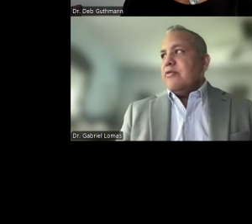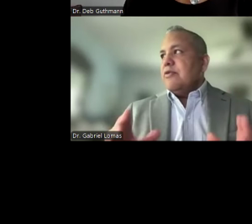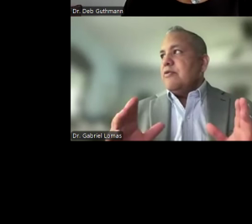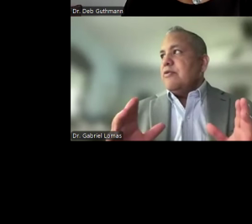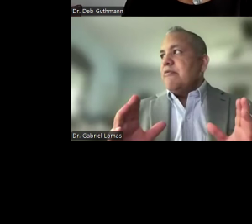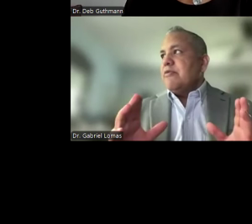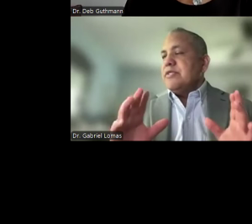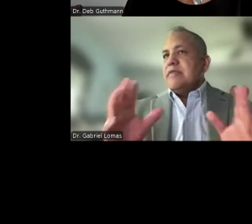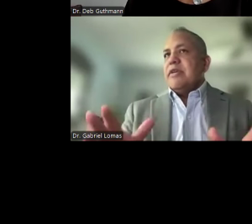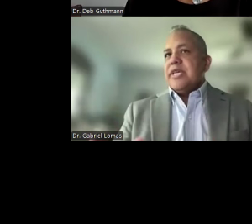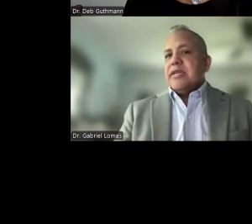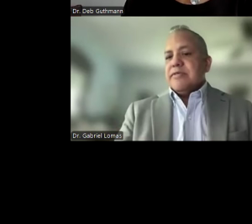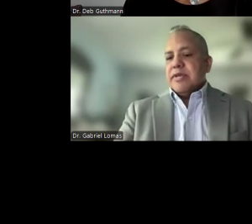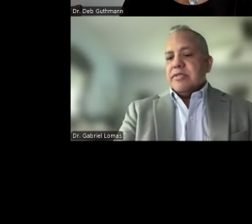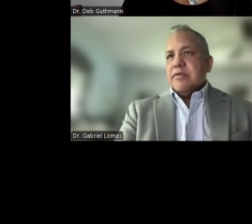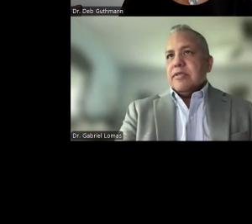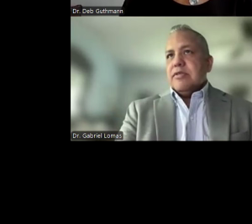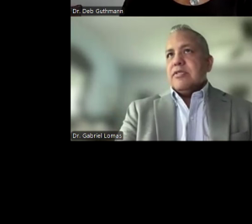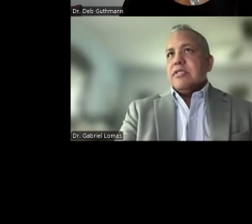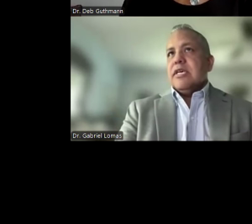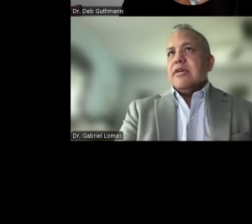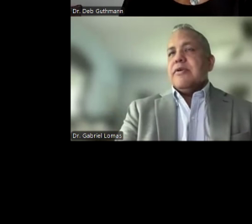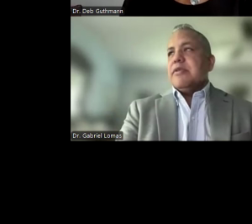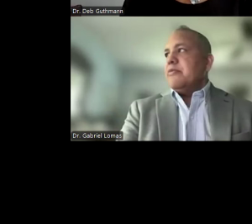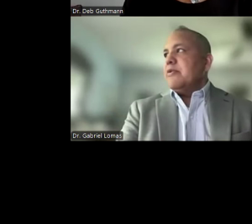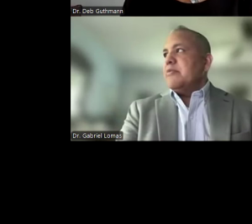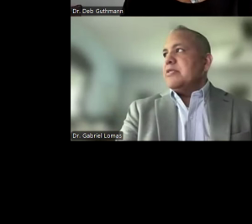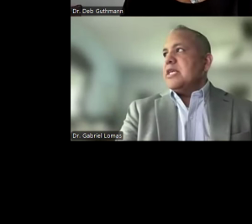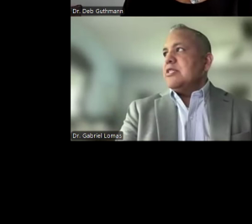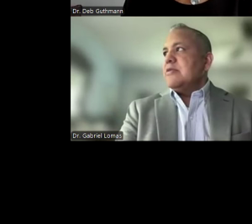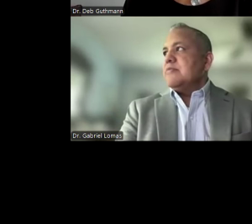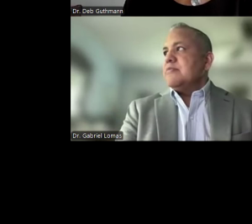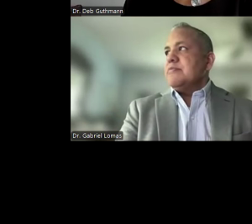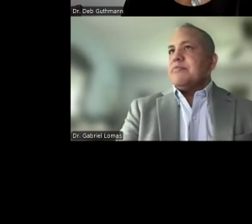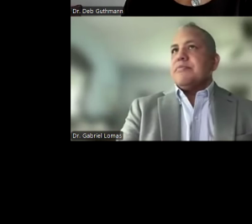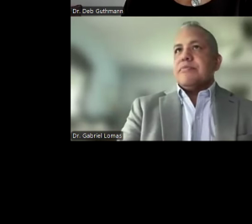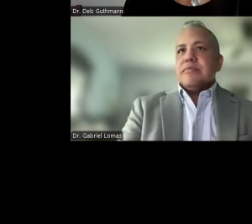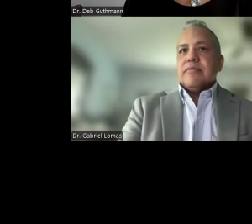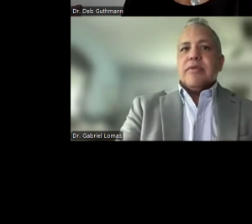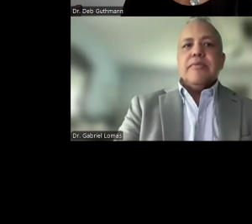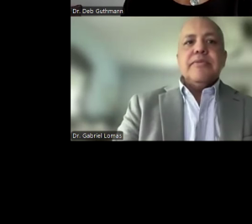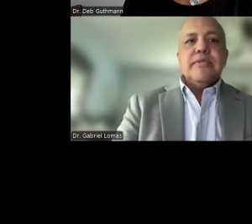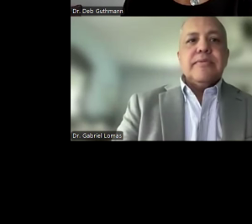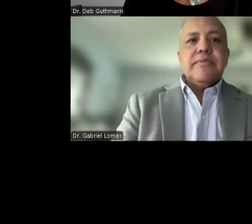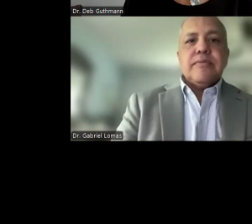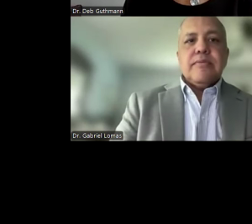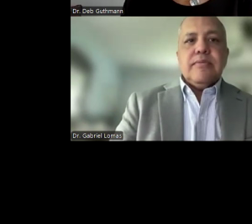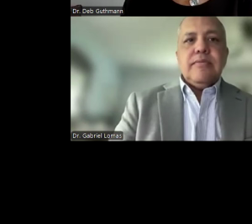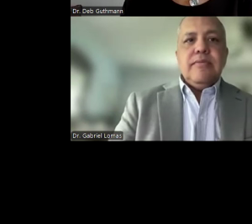think you have received the objectives already. So let's just get going with the presentation.